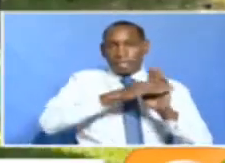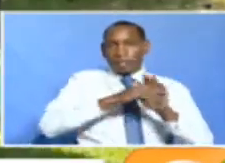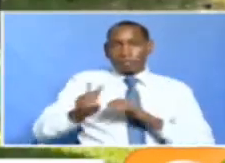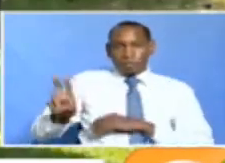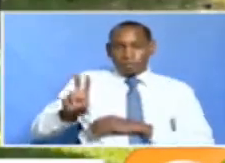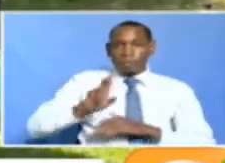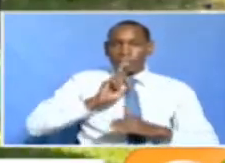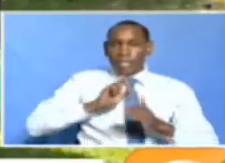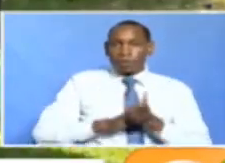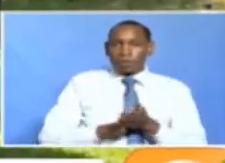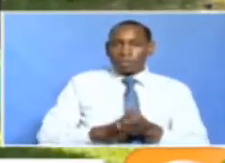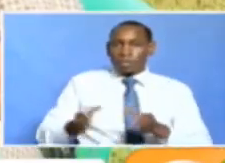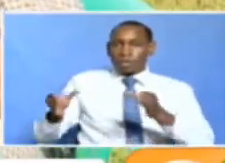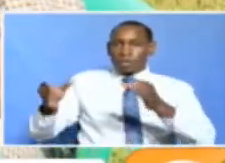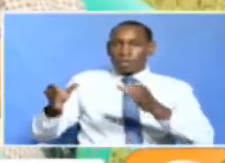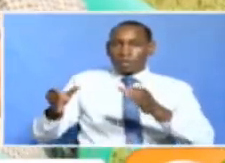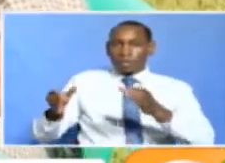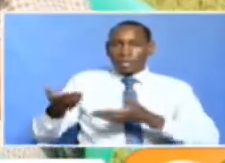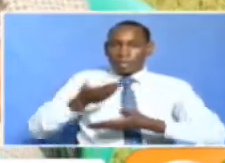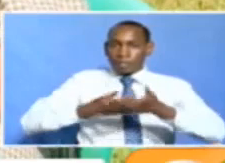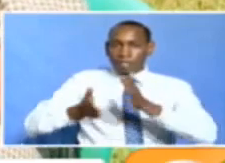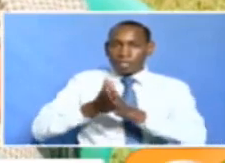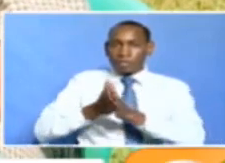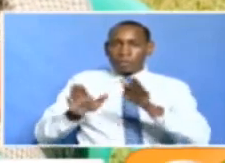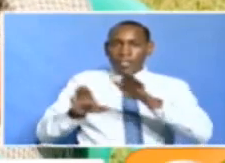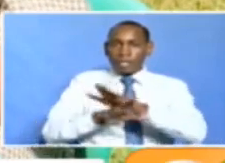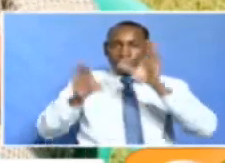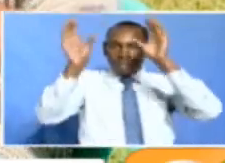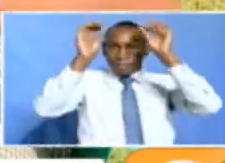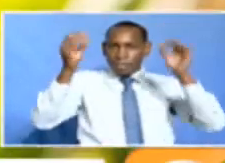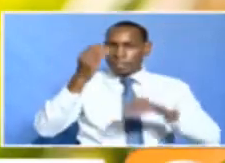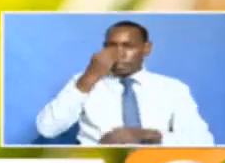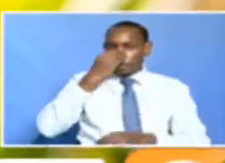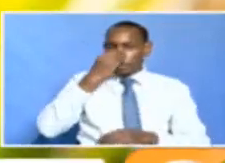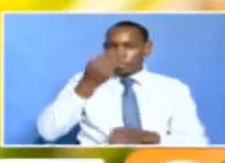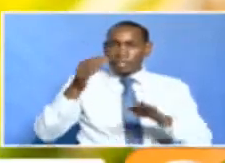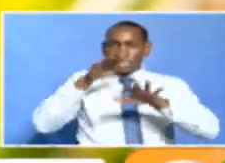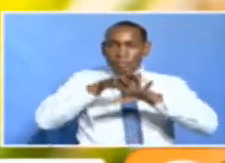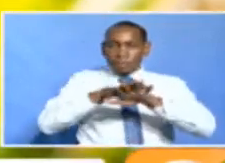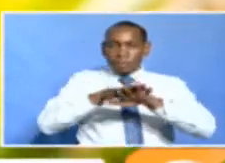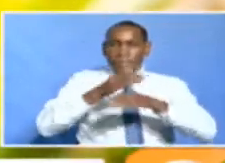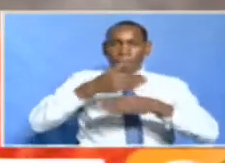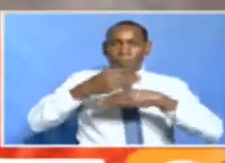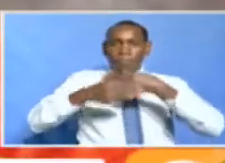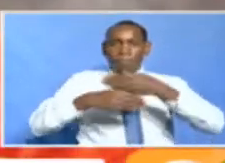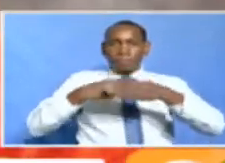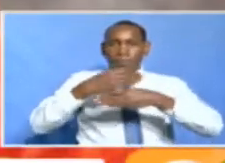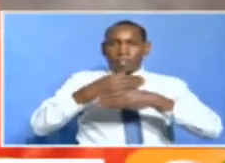They say the association with Deputy President William Ruto was in line with the Building Bridges initiative.